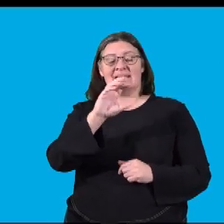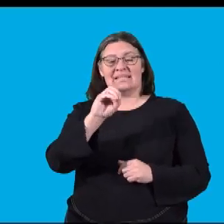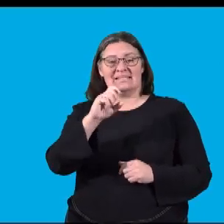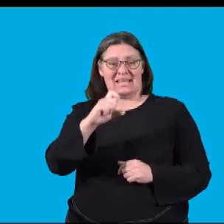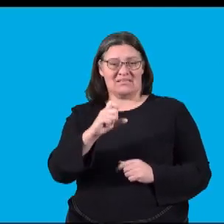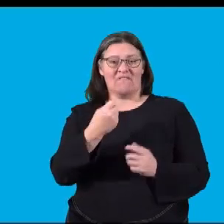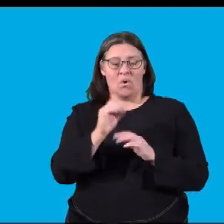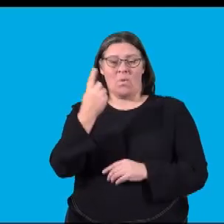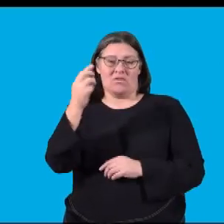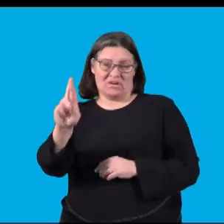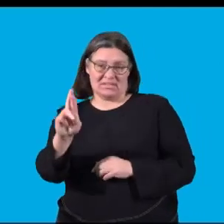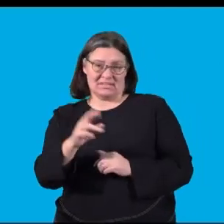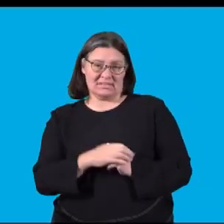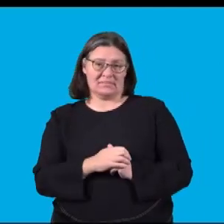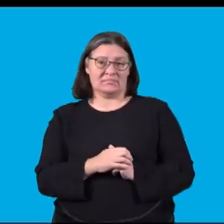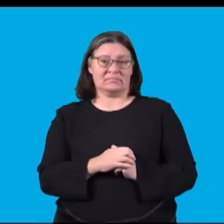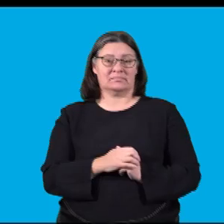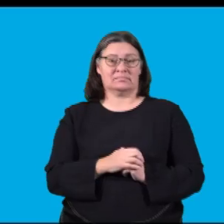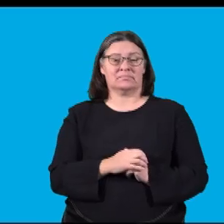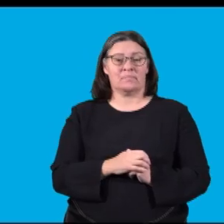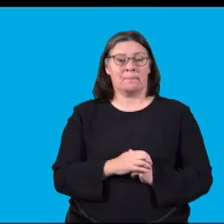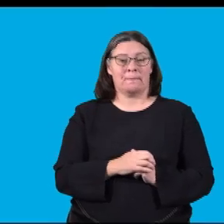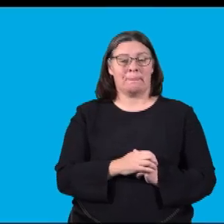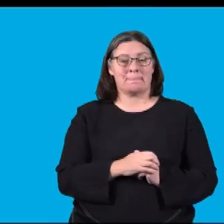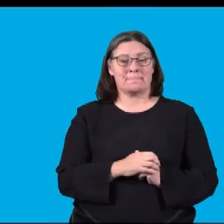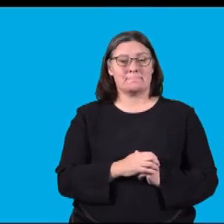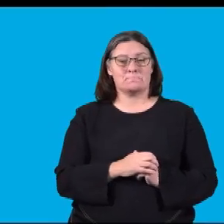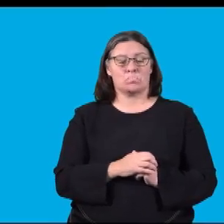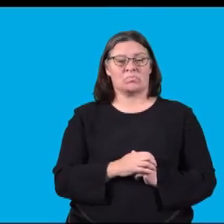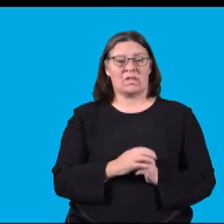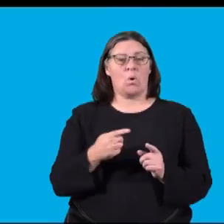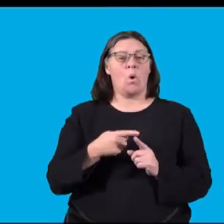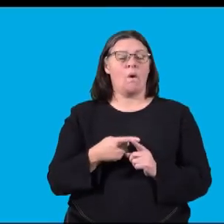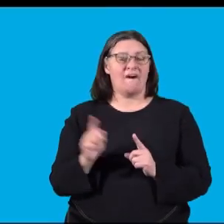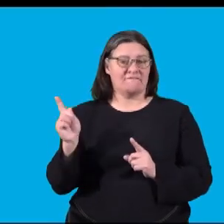the rand. And then we have to write off